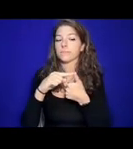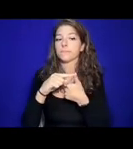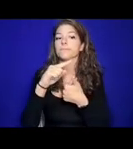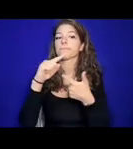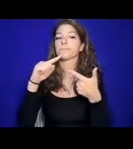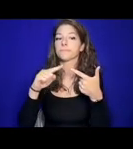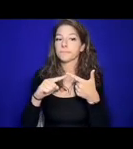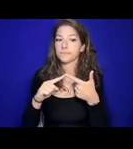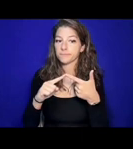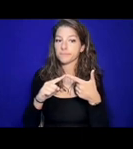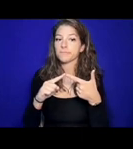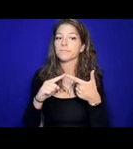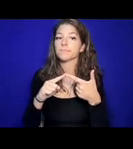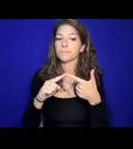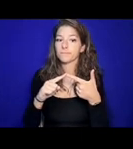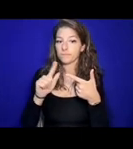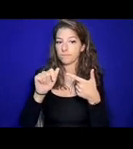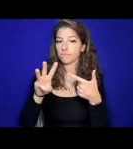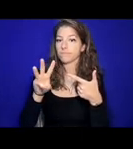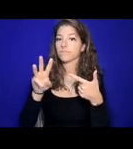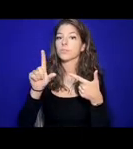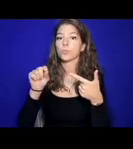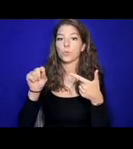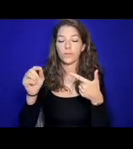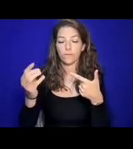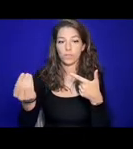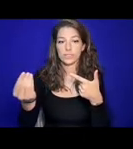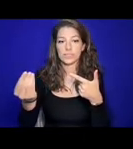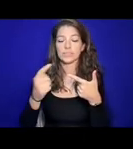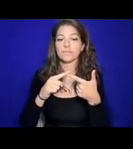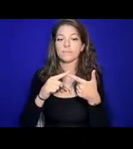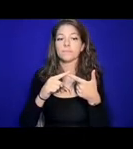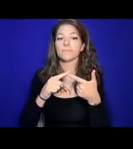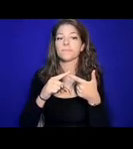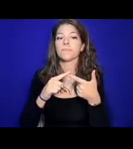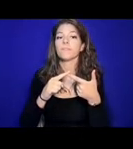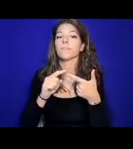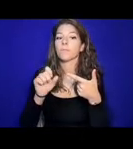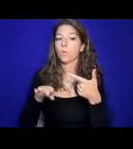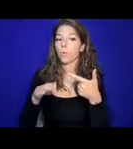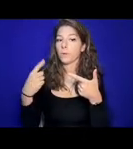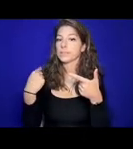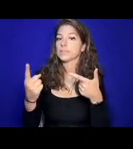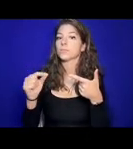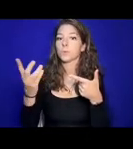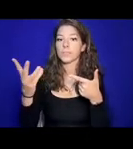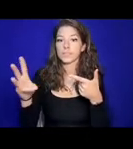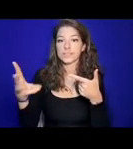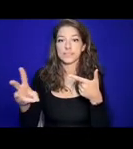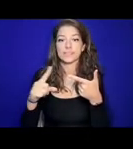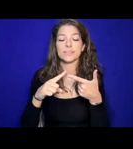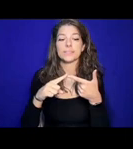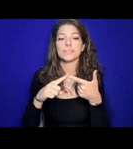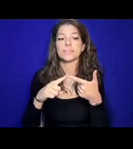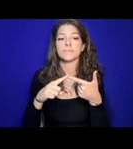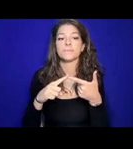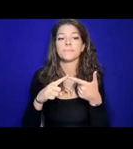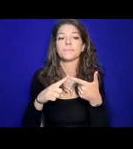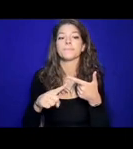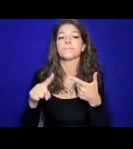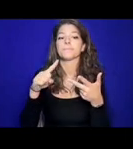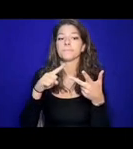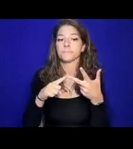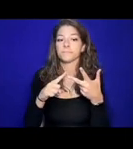The ABLE Act was signed into law in December of 2014, and ABLE accounts have been opened since